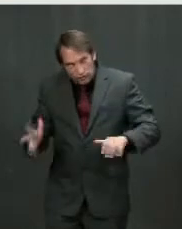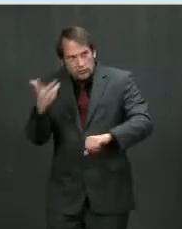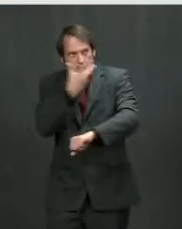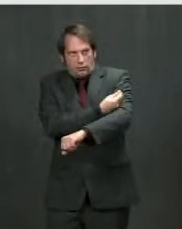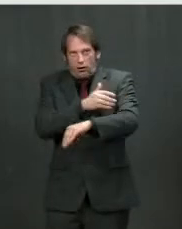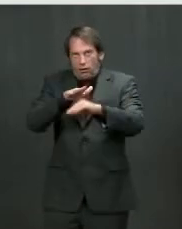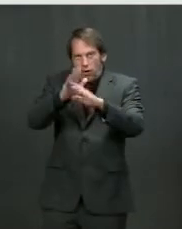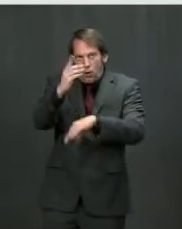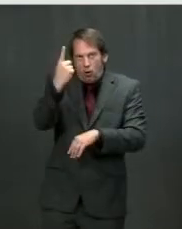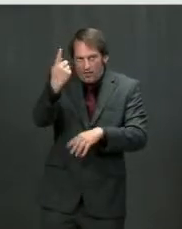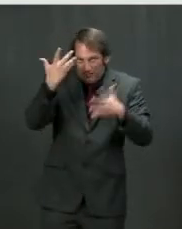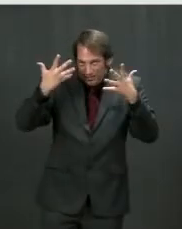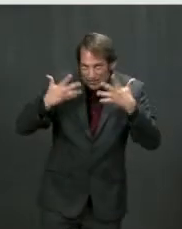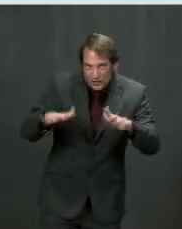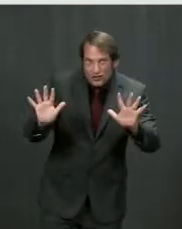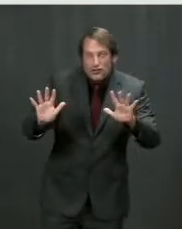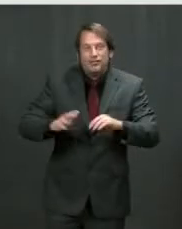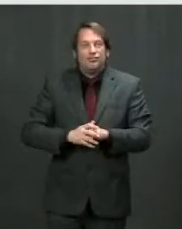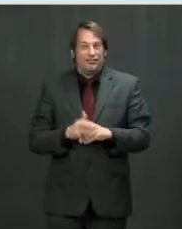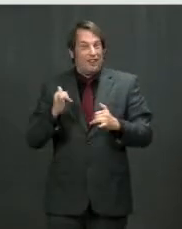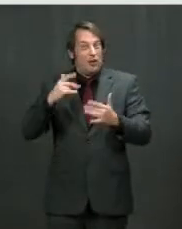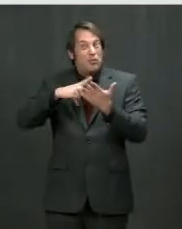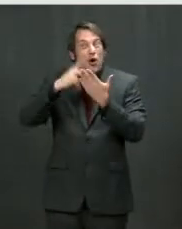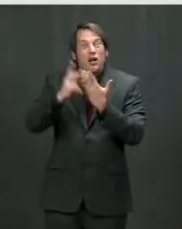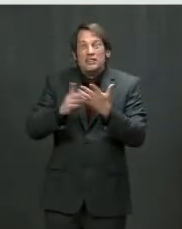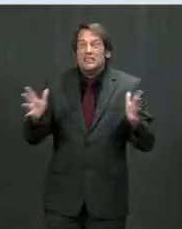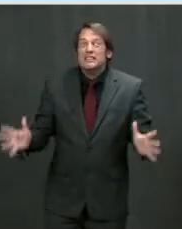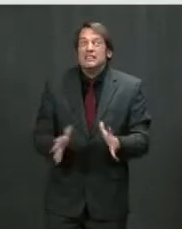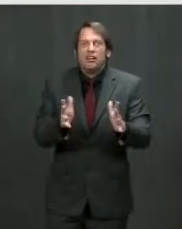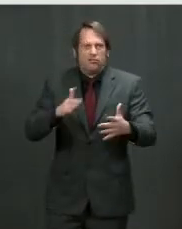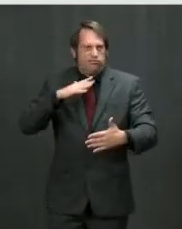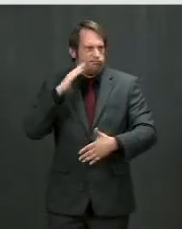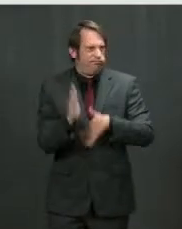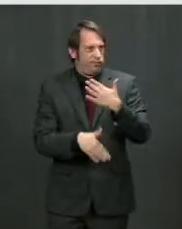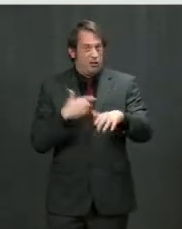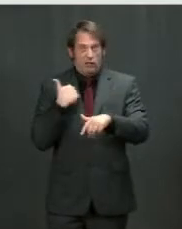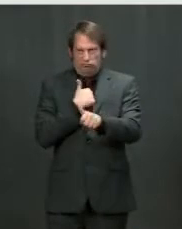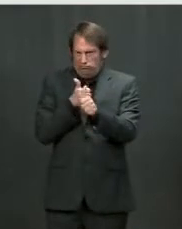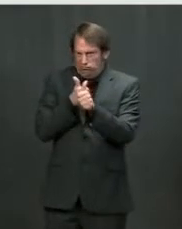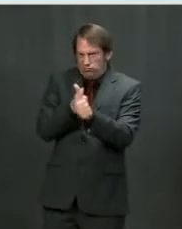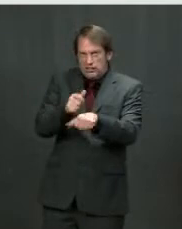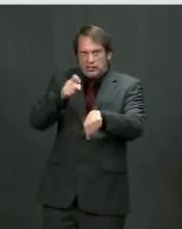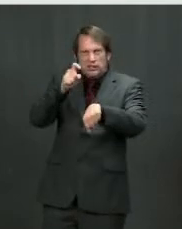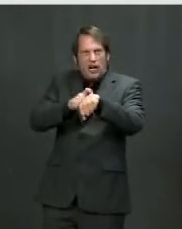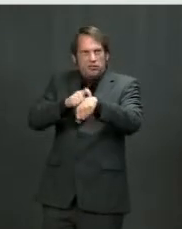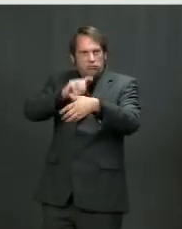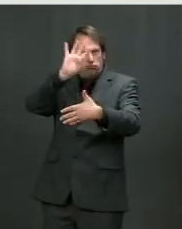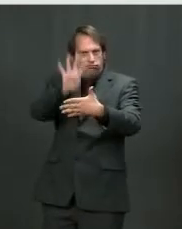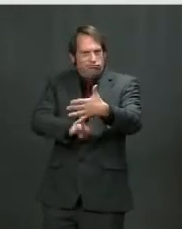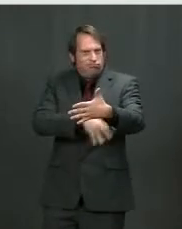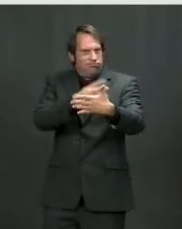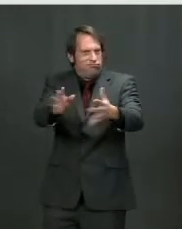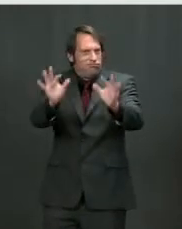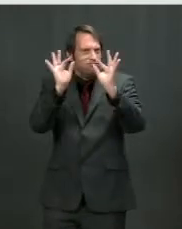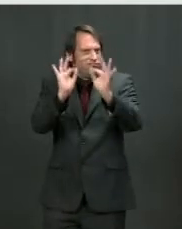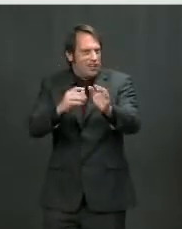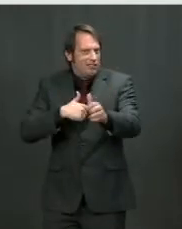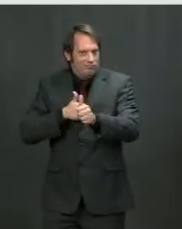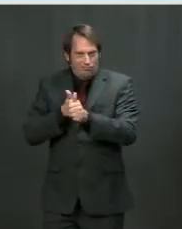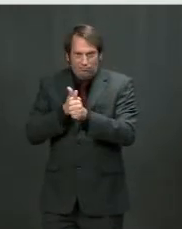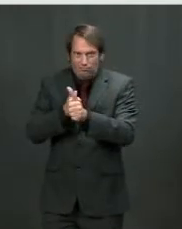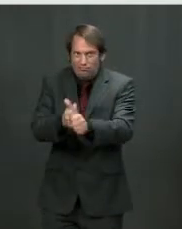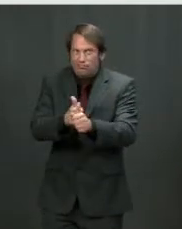program is progressing ahead of schedule due to the aggressive steps we've taken at the President's direction to increase vaccine supply, the